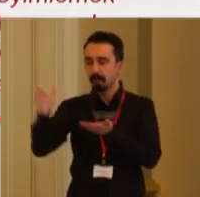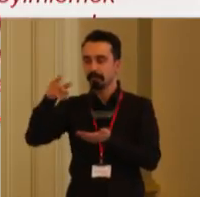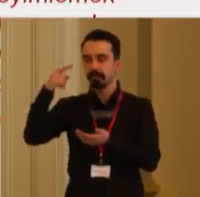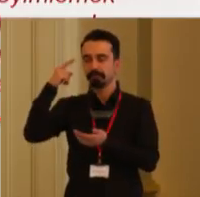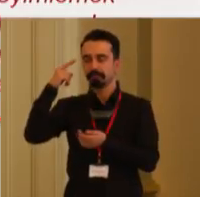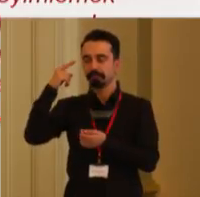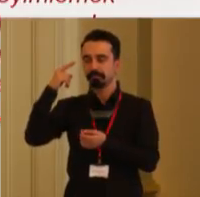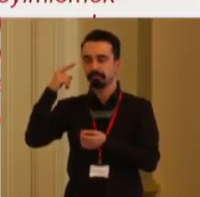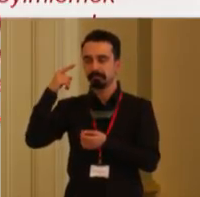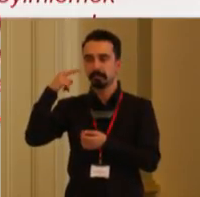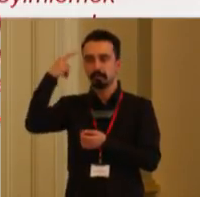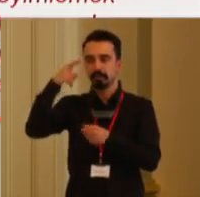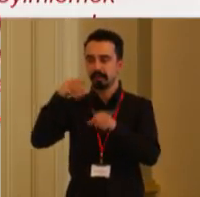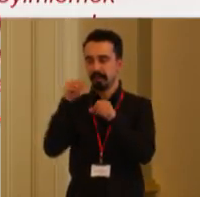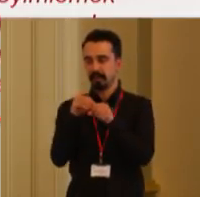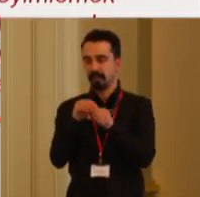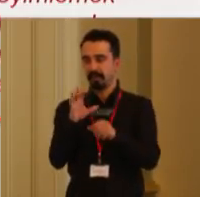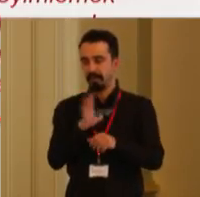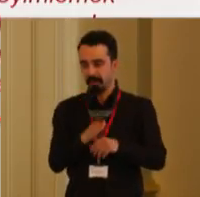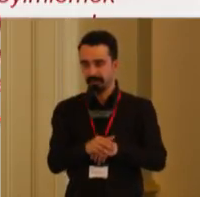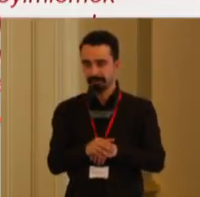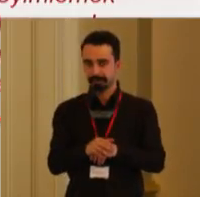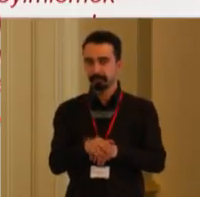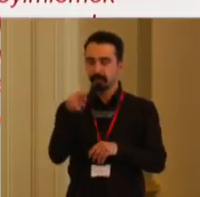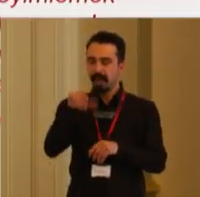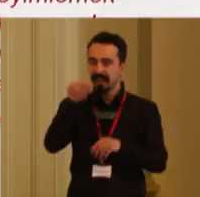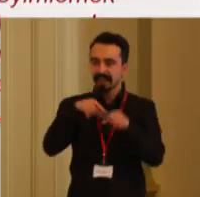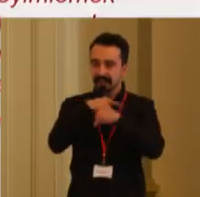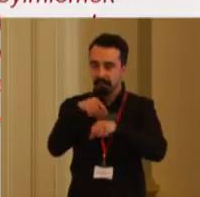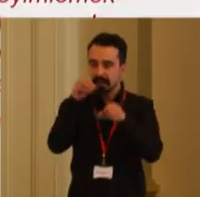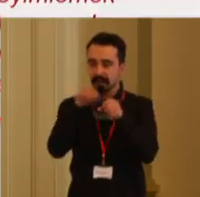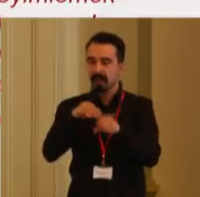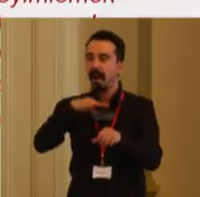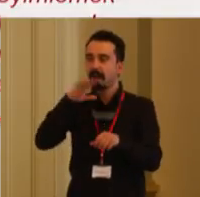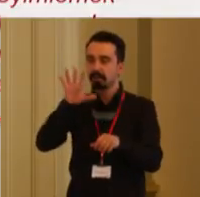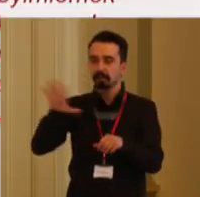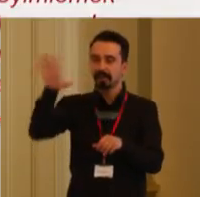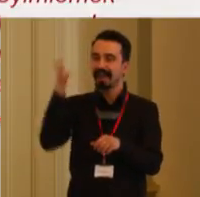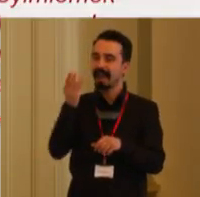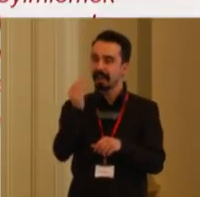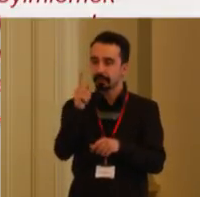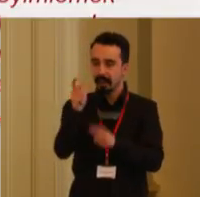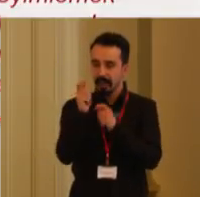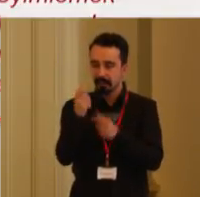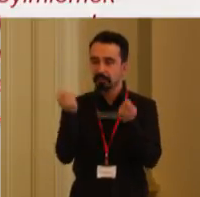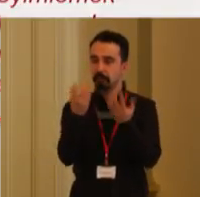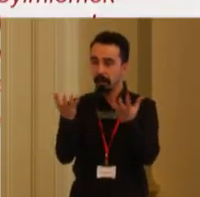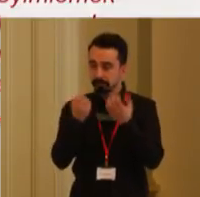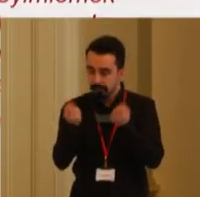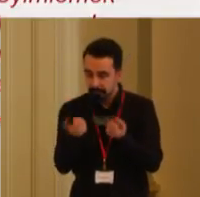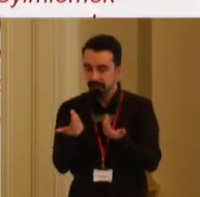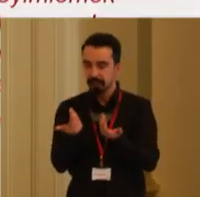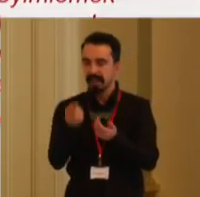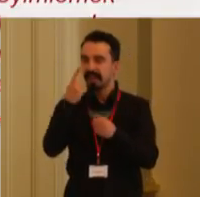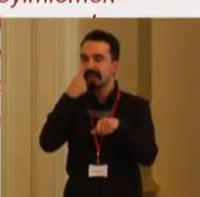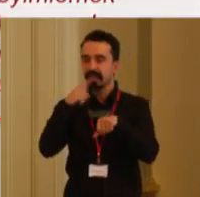having their further studies abroad, with United States coming first, and then the UK, Germany, and other European